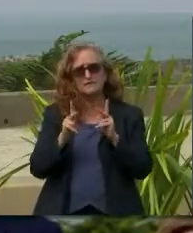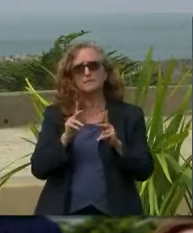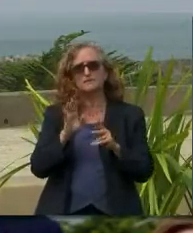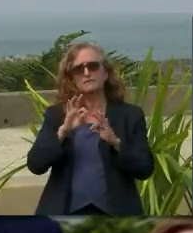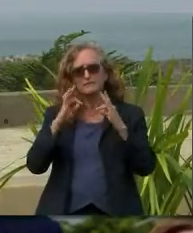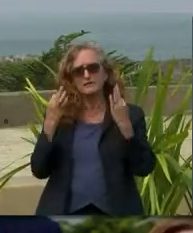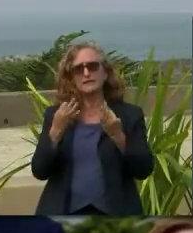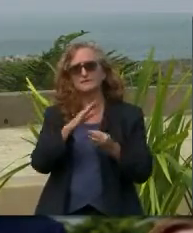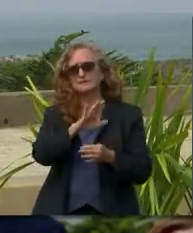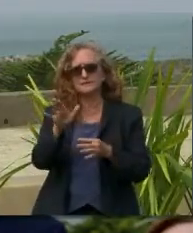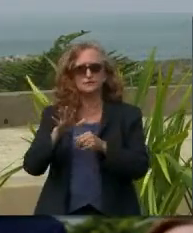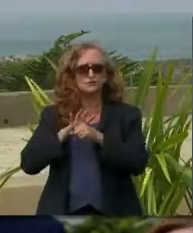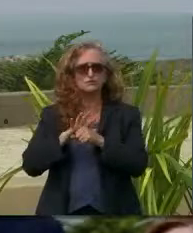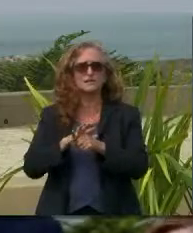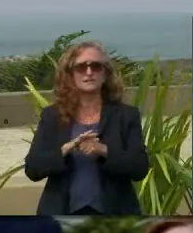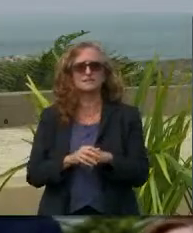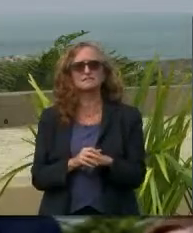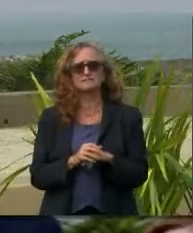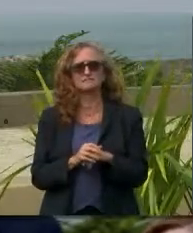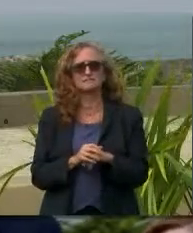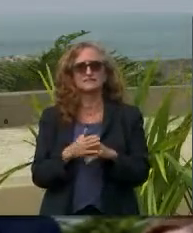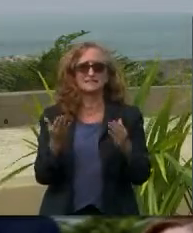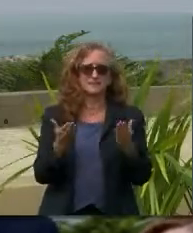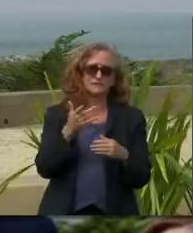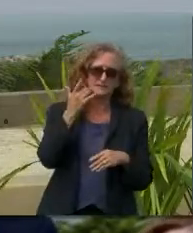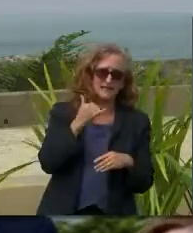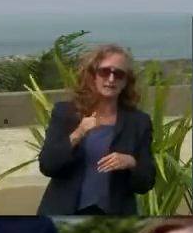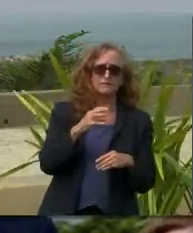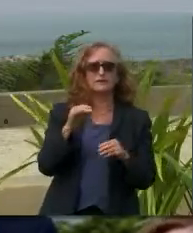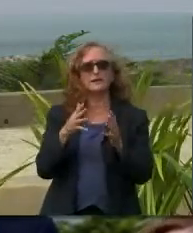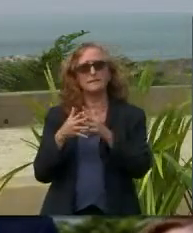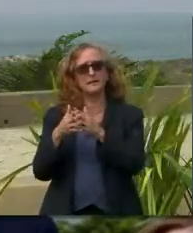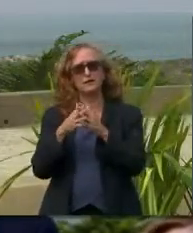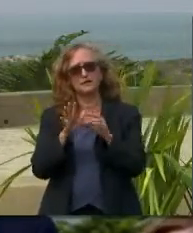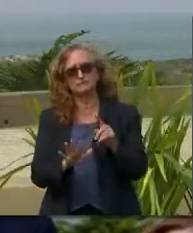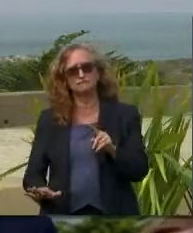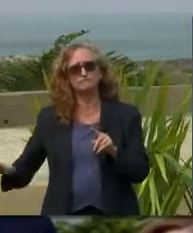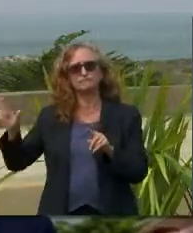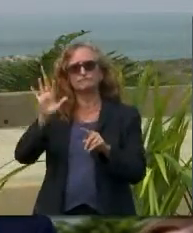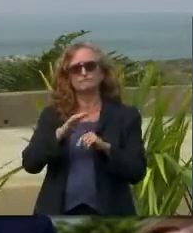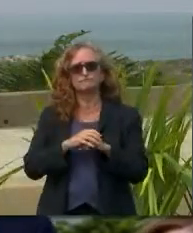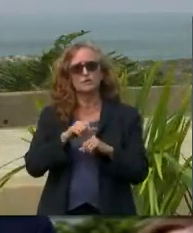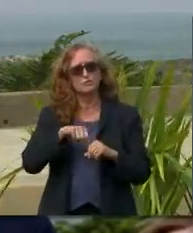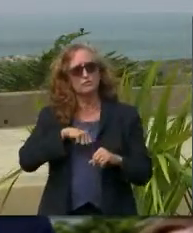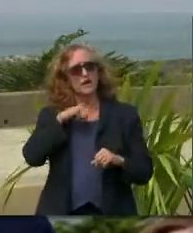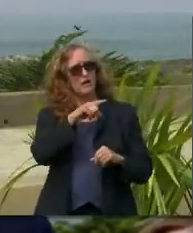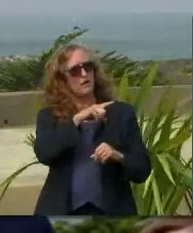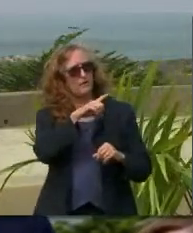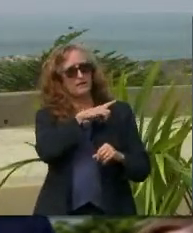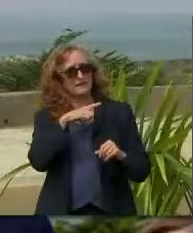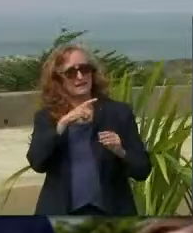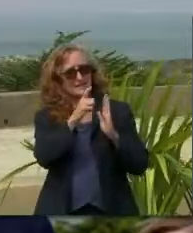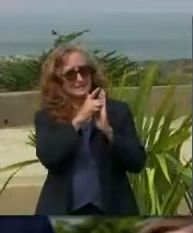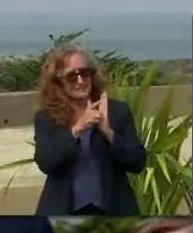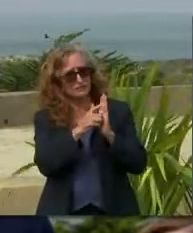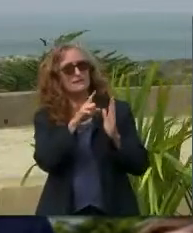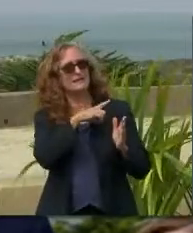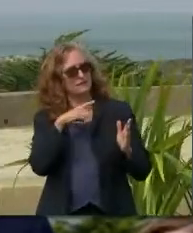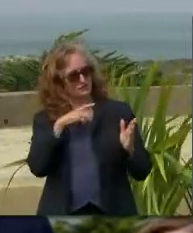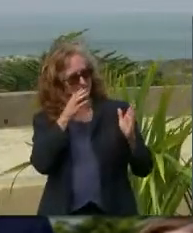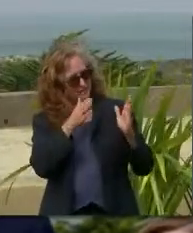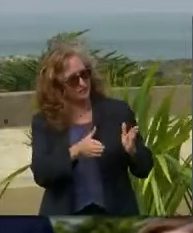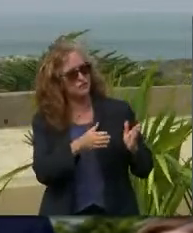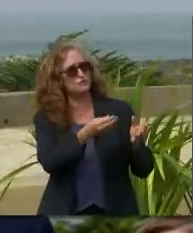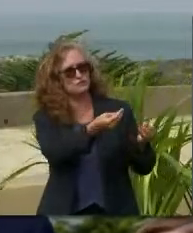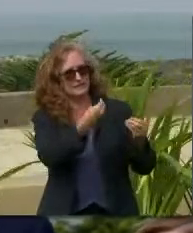many Californians are facing, many Americans are facing. But couldn't be more proud of the legislature to afford us this opportunity. And I'll just close.